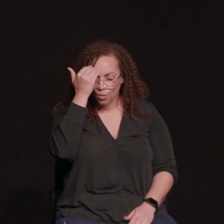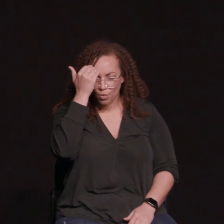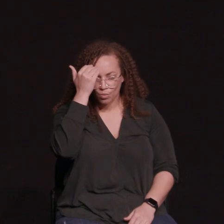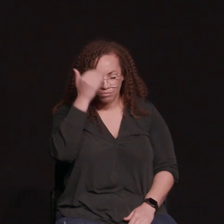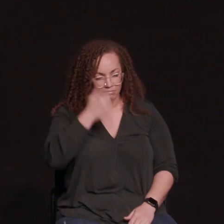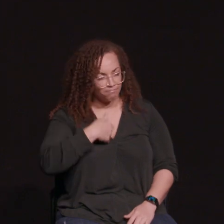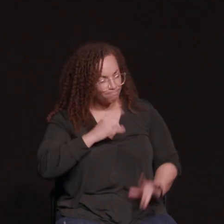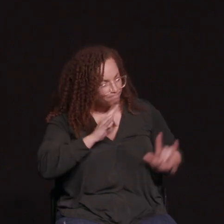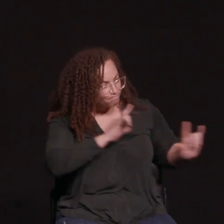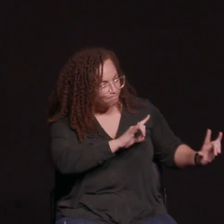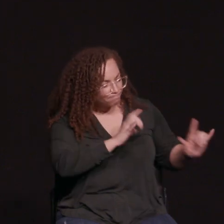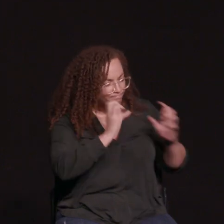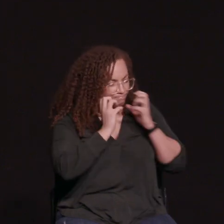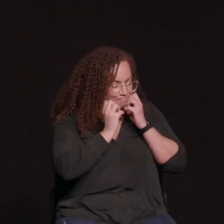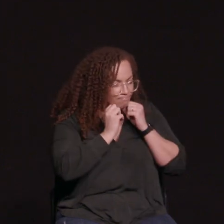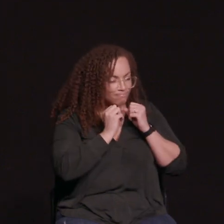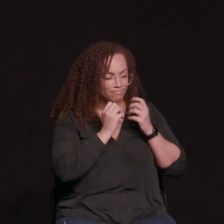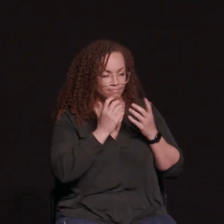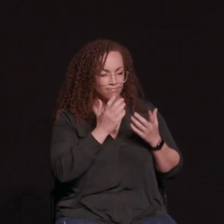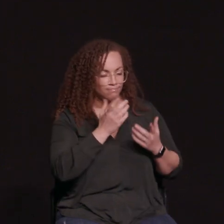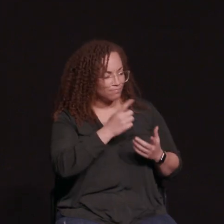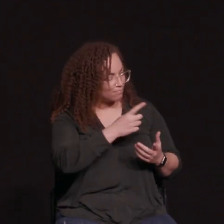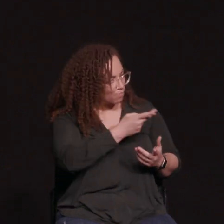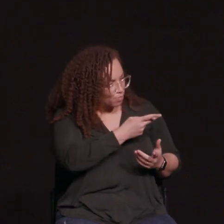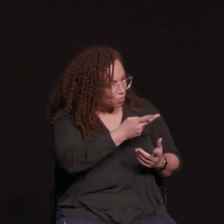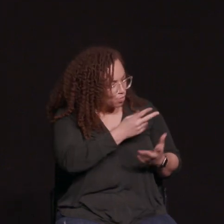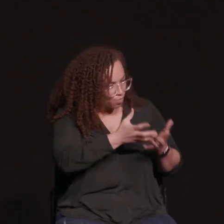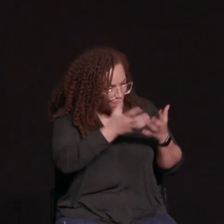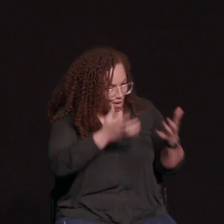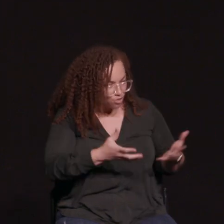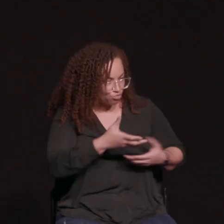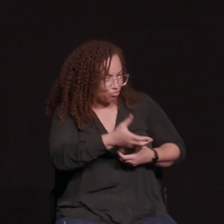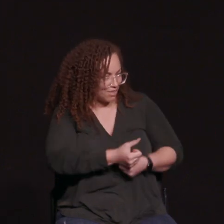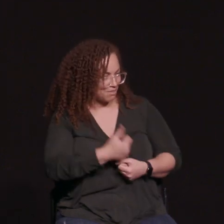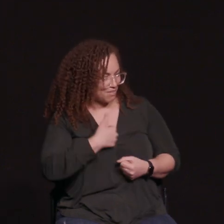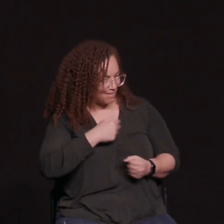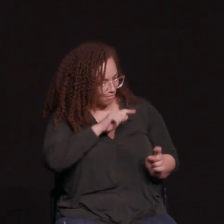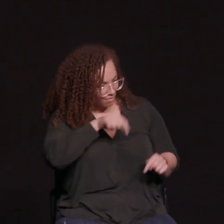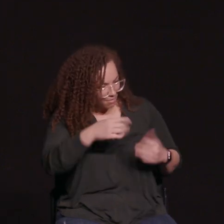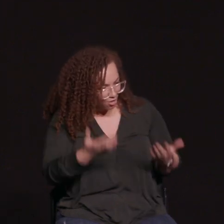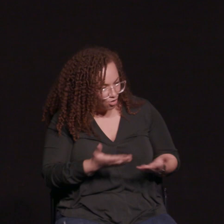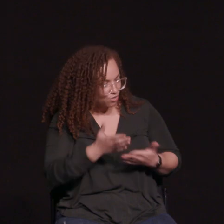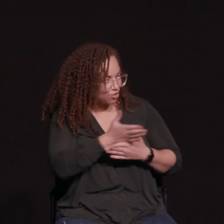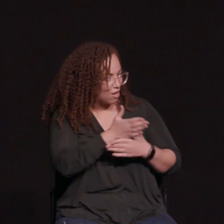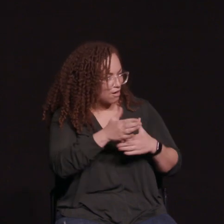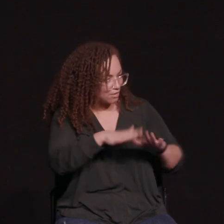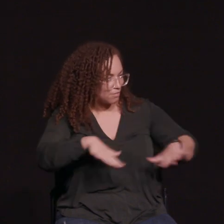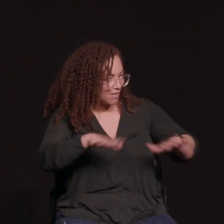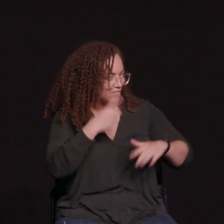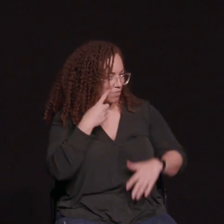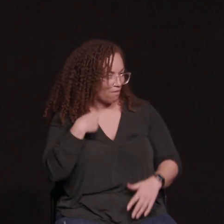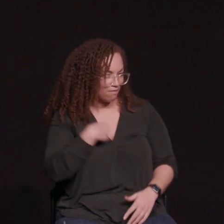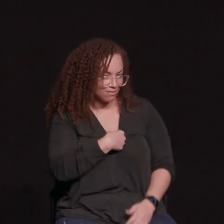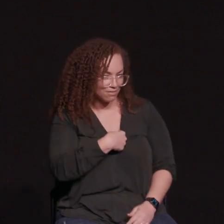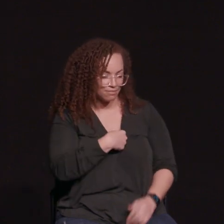all and appreciate you so much for trusting me to be here and for sharing space with us.